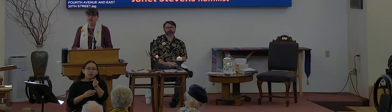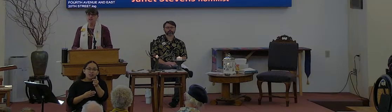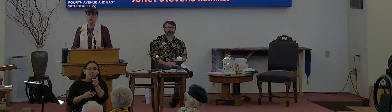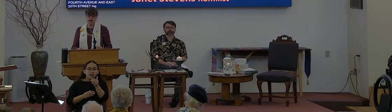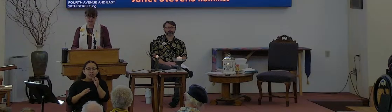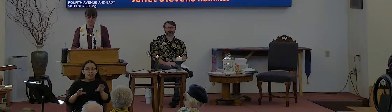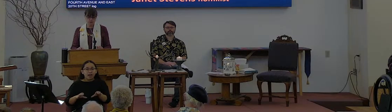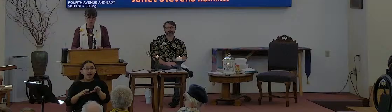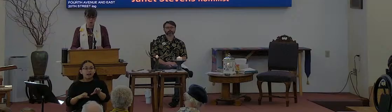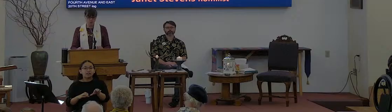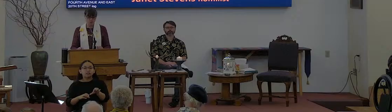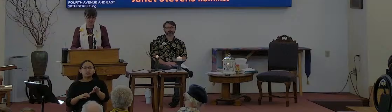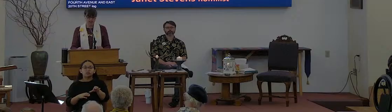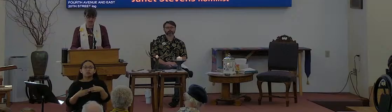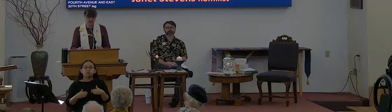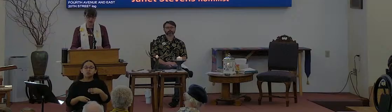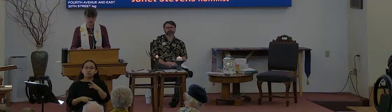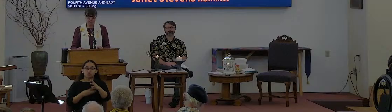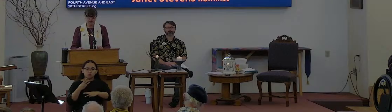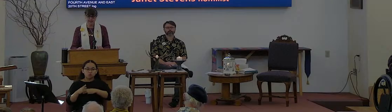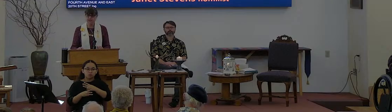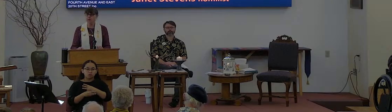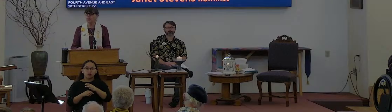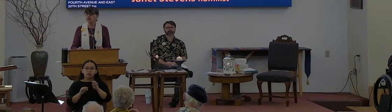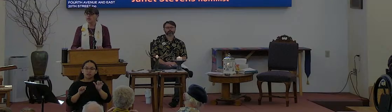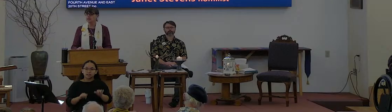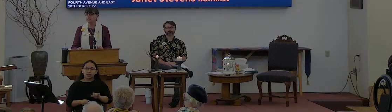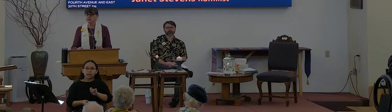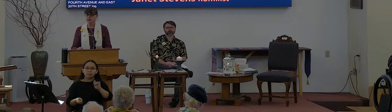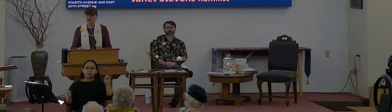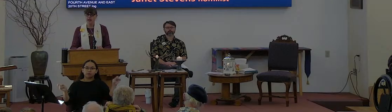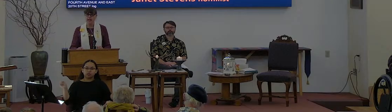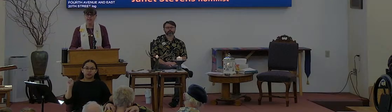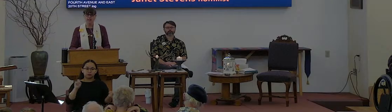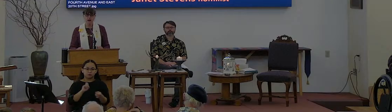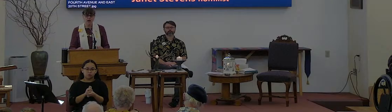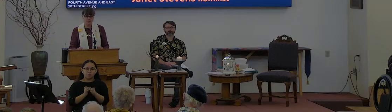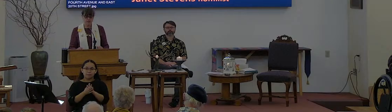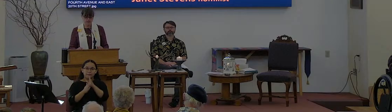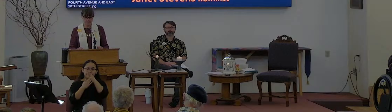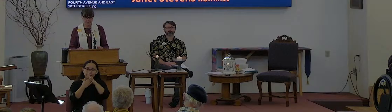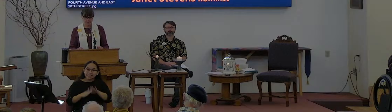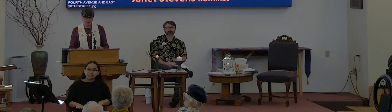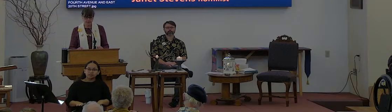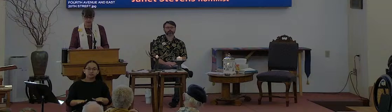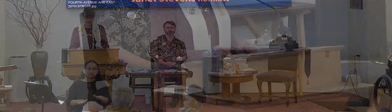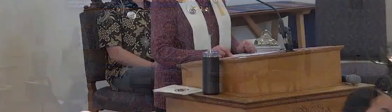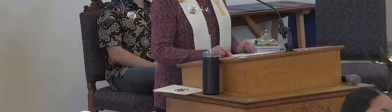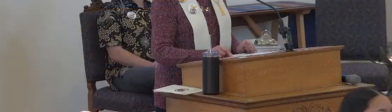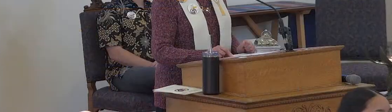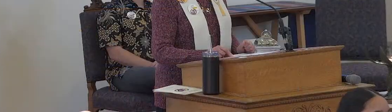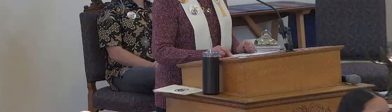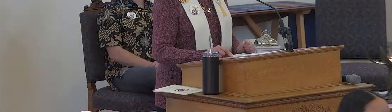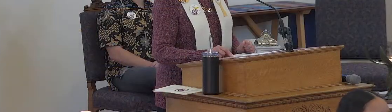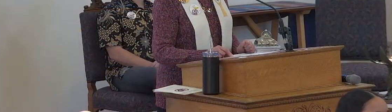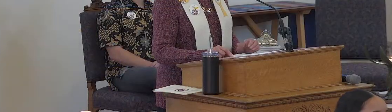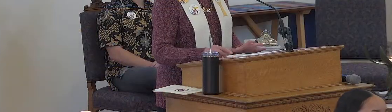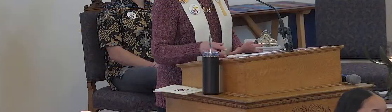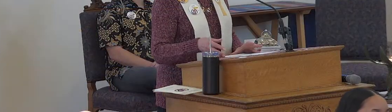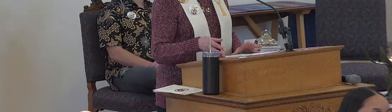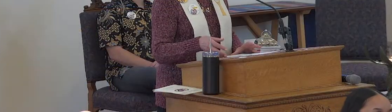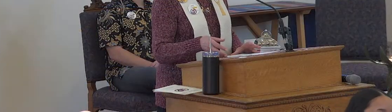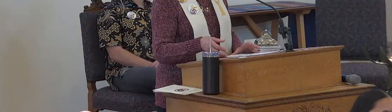could be transformed into a place of peace and love and